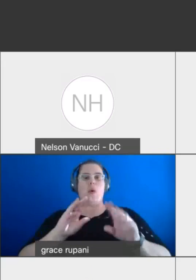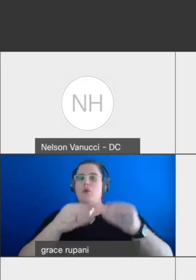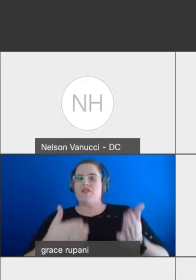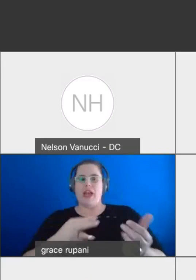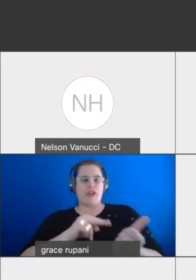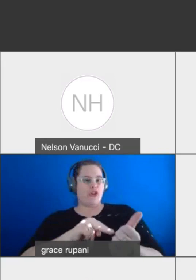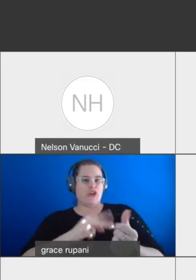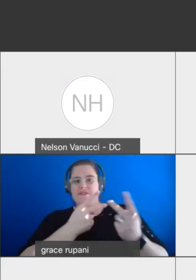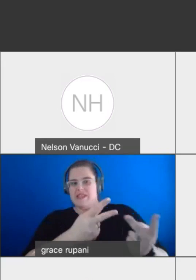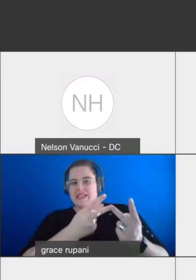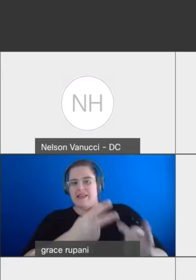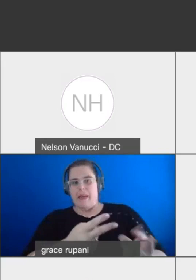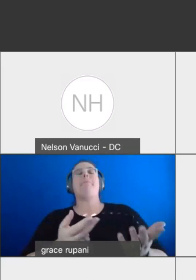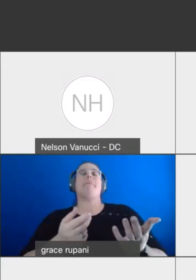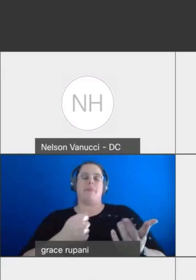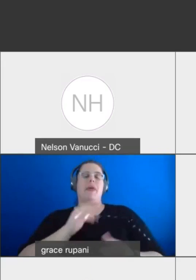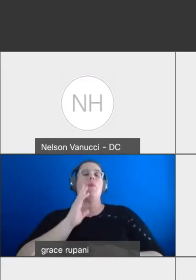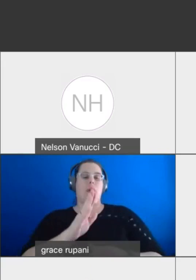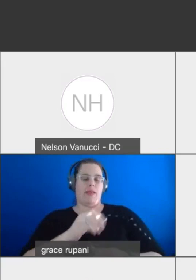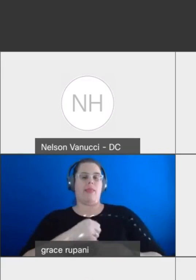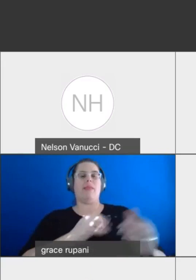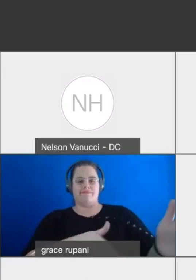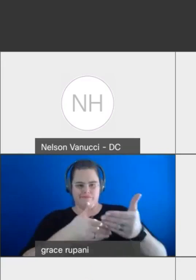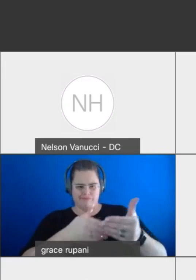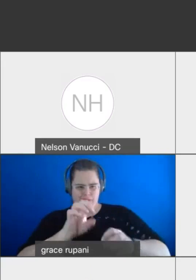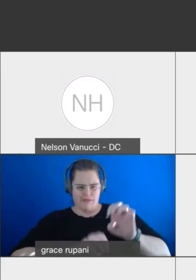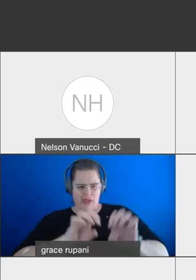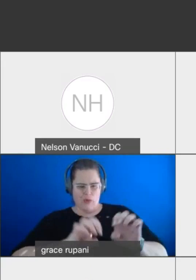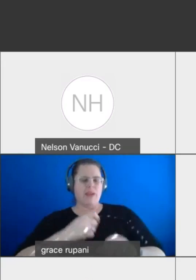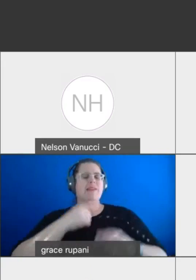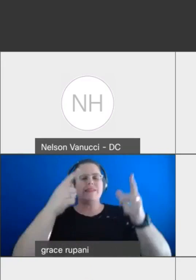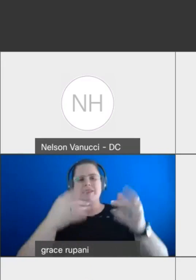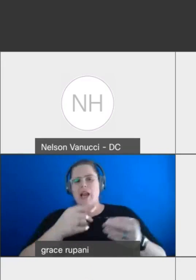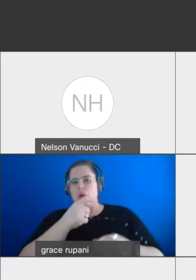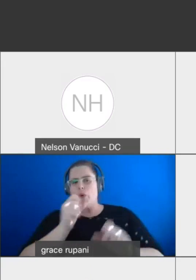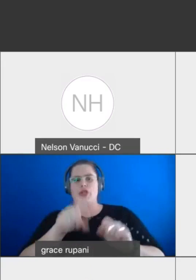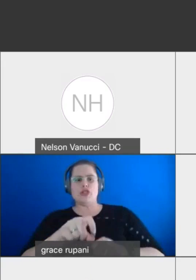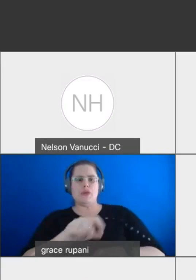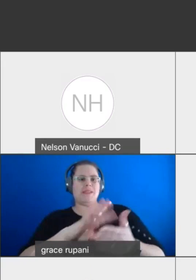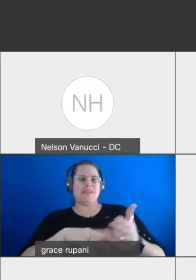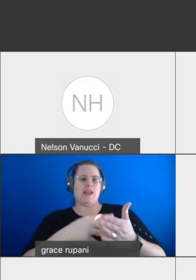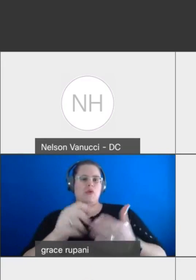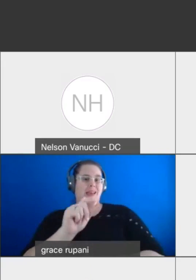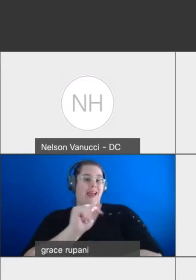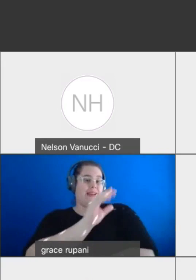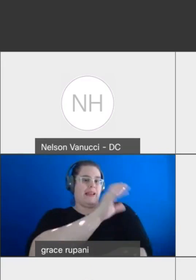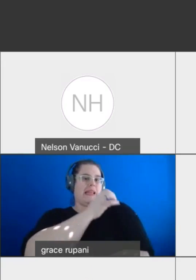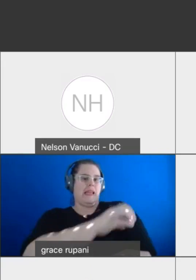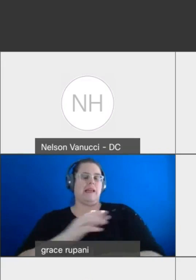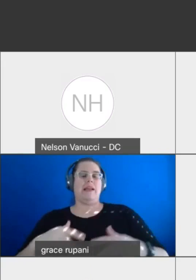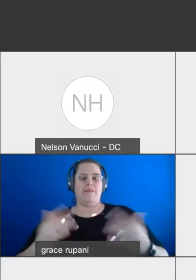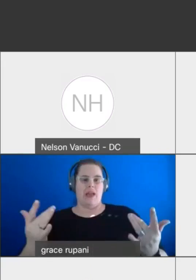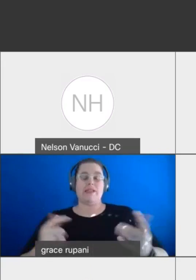So they're making that medical determination of who should be scheduled there. As I said, there are these